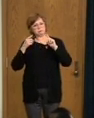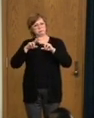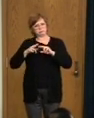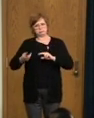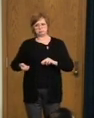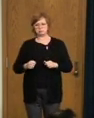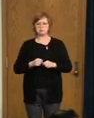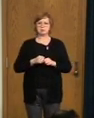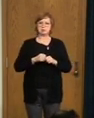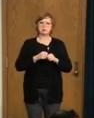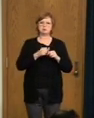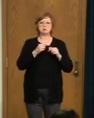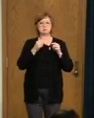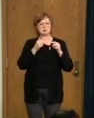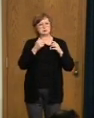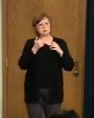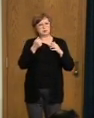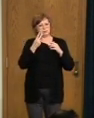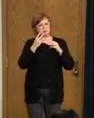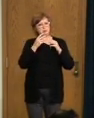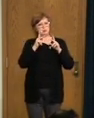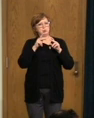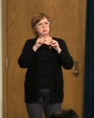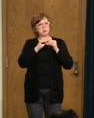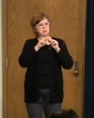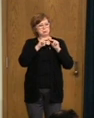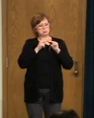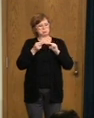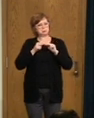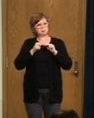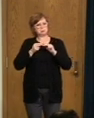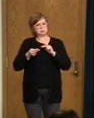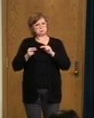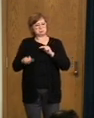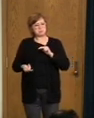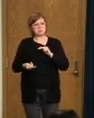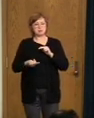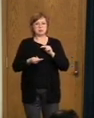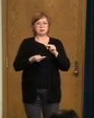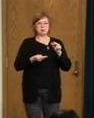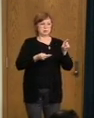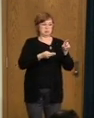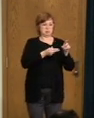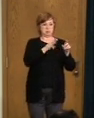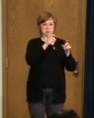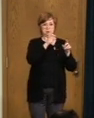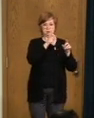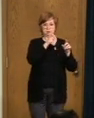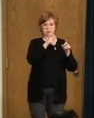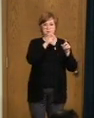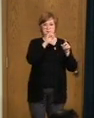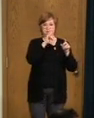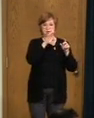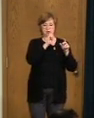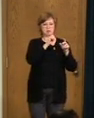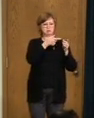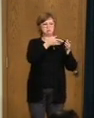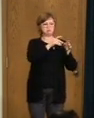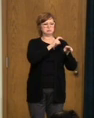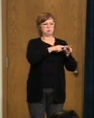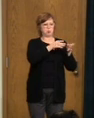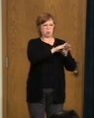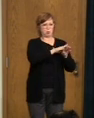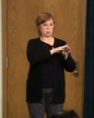in the active cases, and some of that is due to closure of case files, but it is something that is